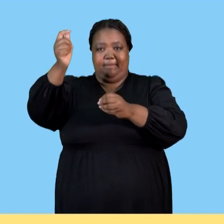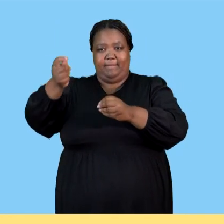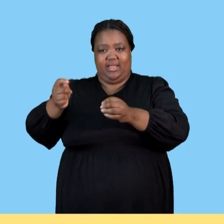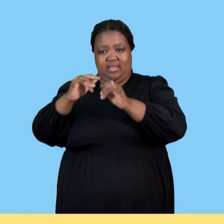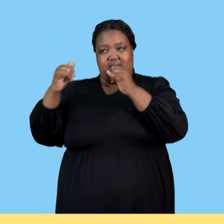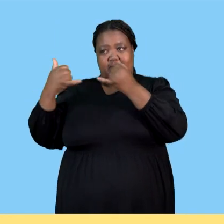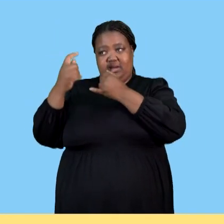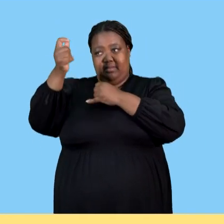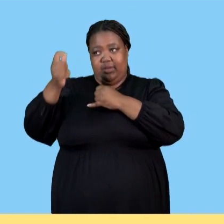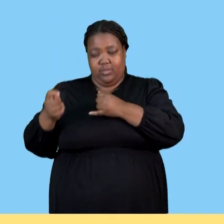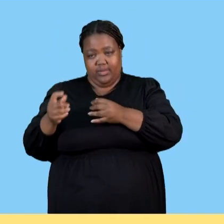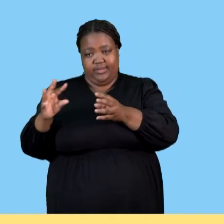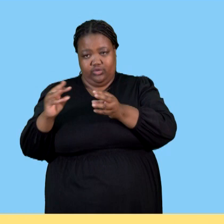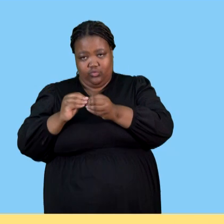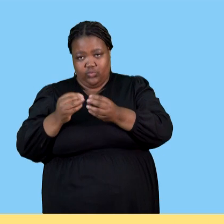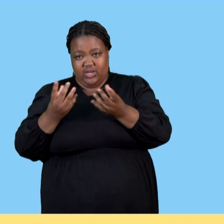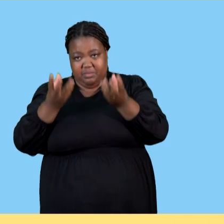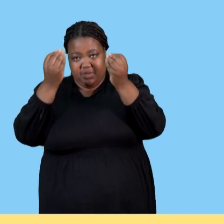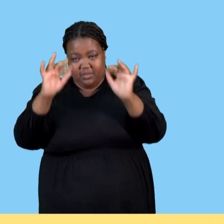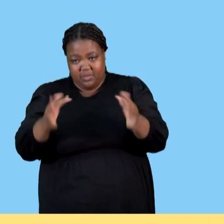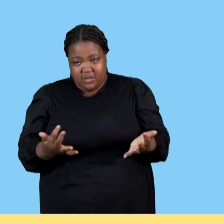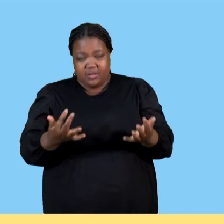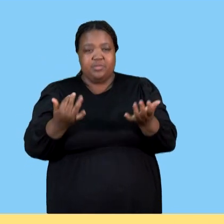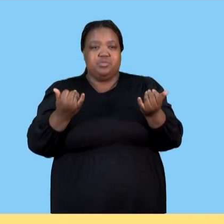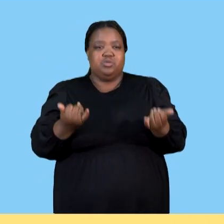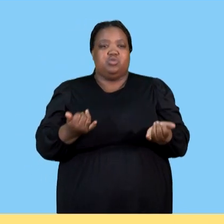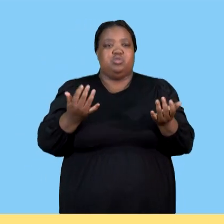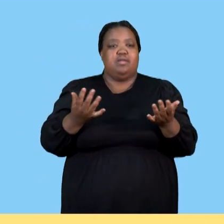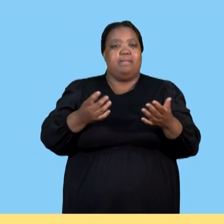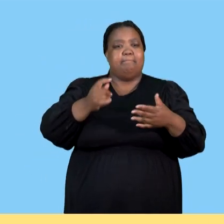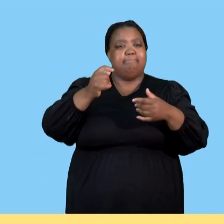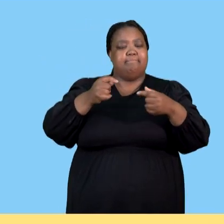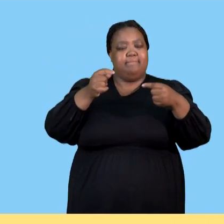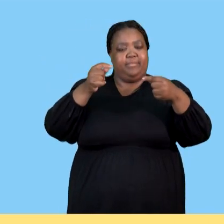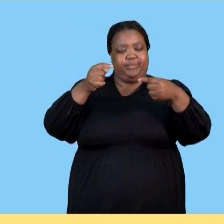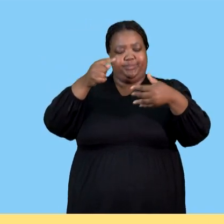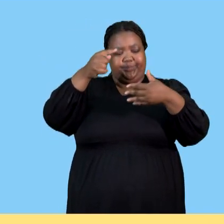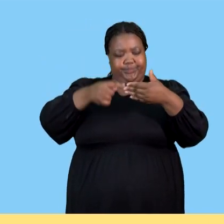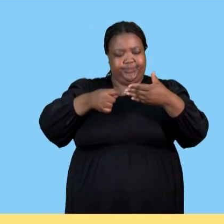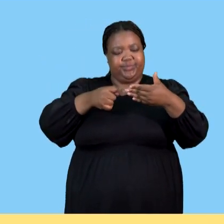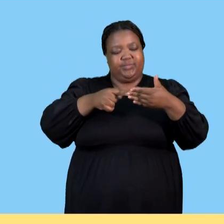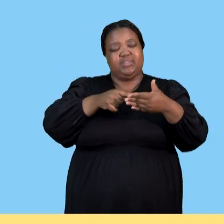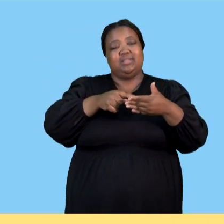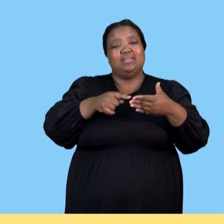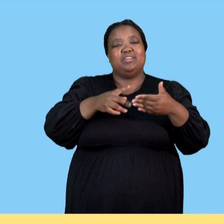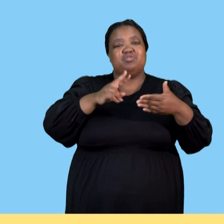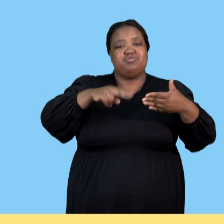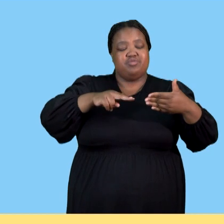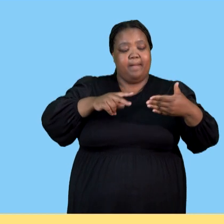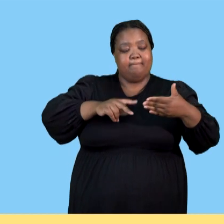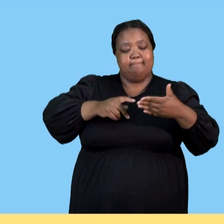month of July. To get total payments, I'm now coming to the payments section. I'm going to